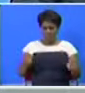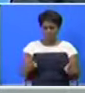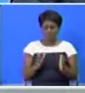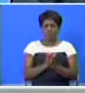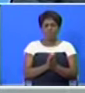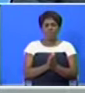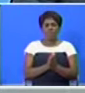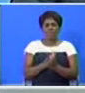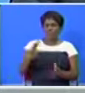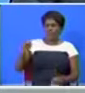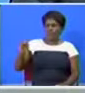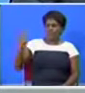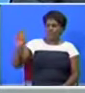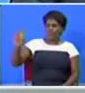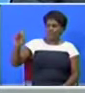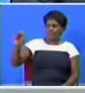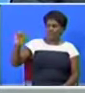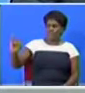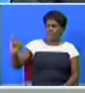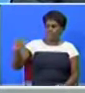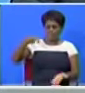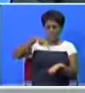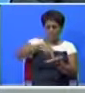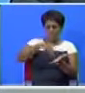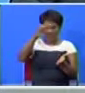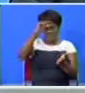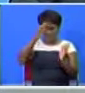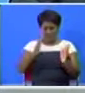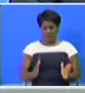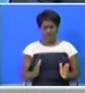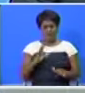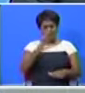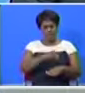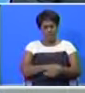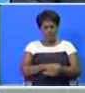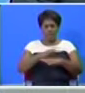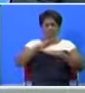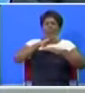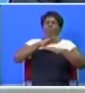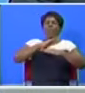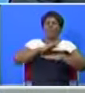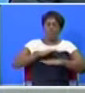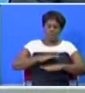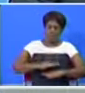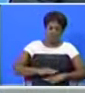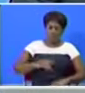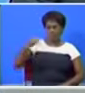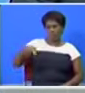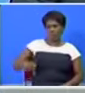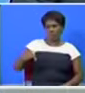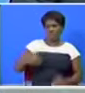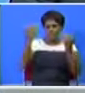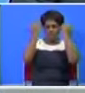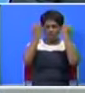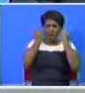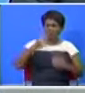News, Wavinya Ndeti, who is eyeing the Machakos governorship position, got a major reprieve today when the High Court ordered the